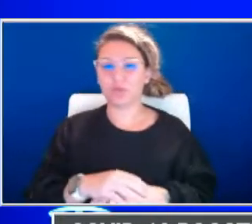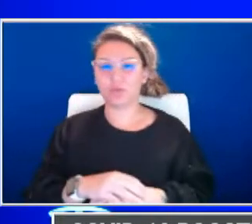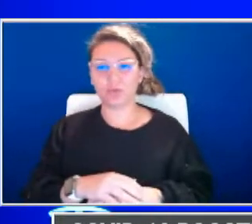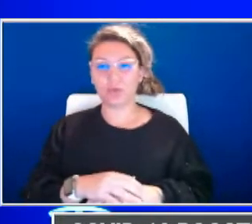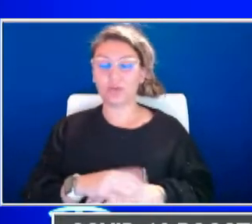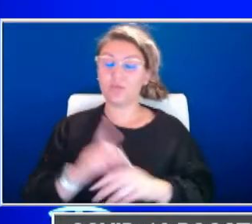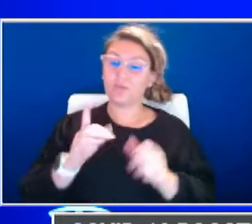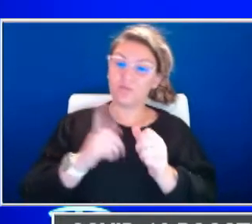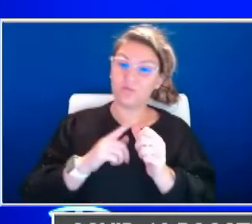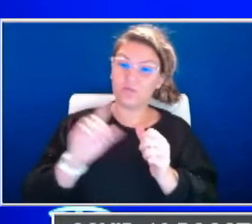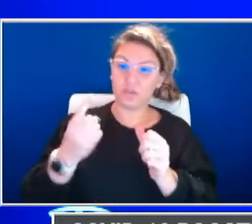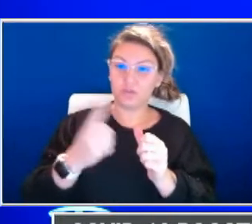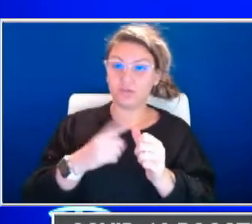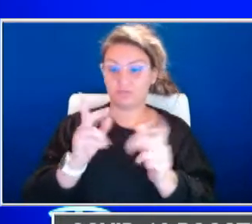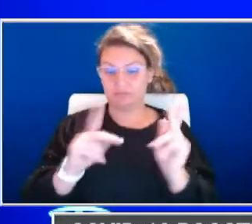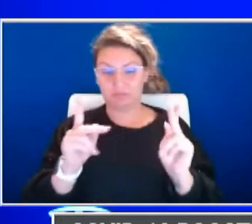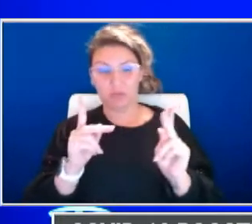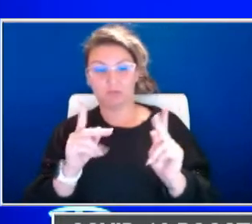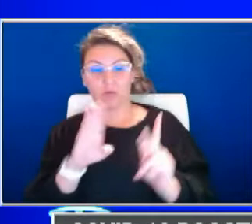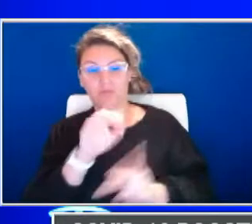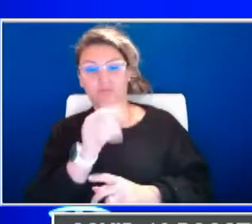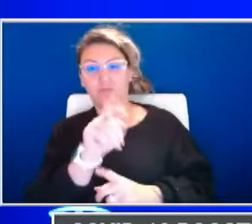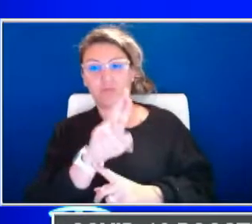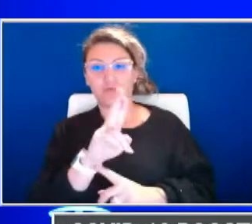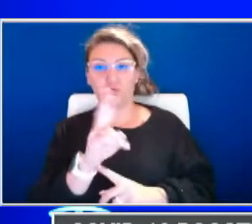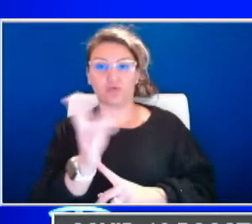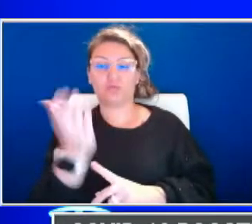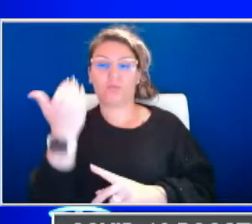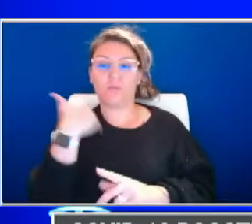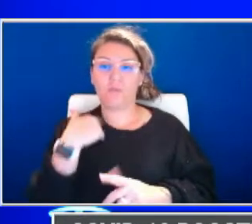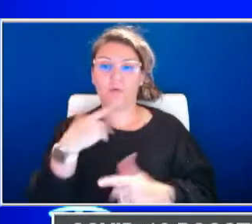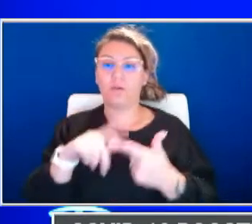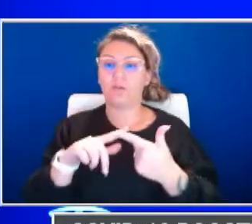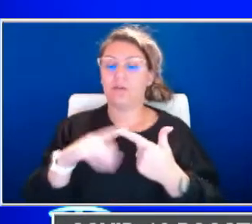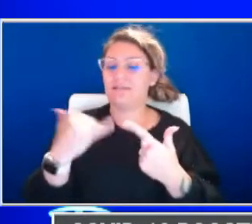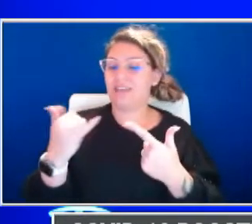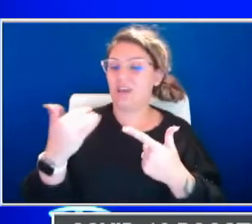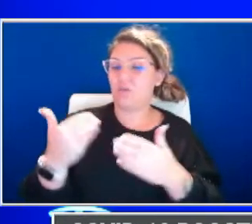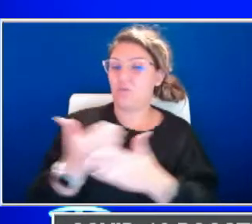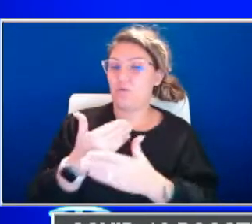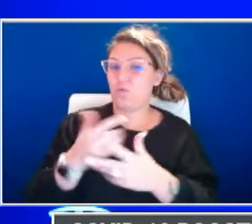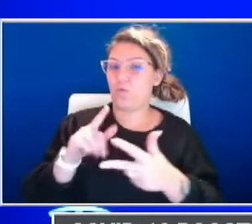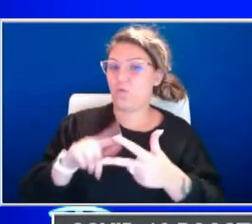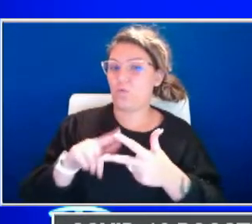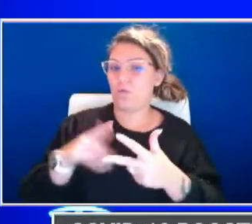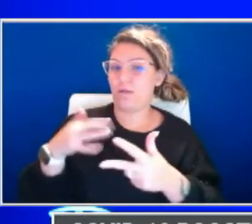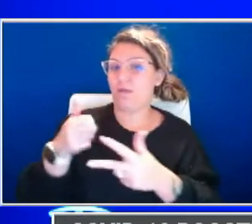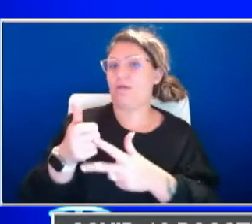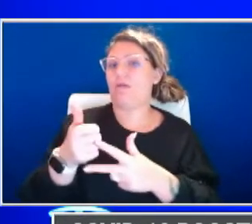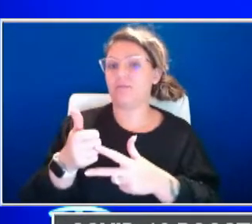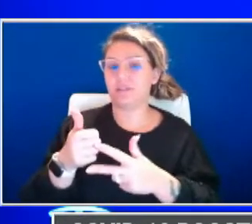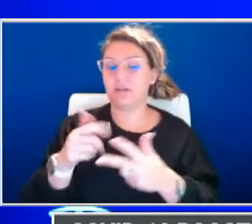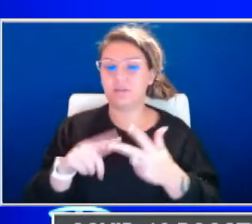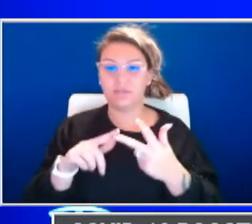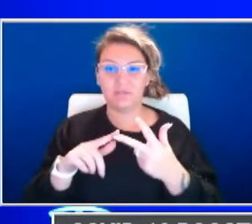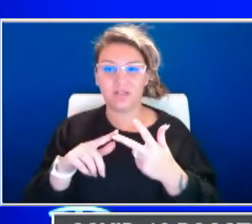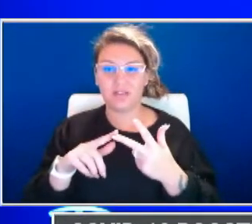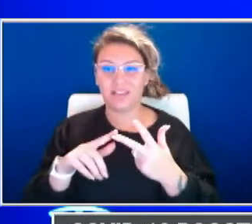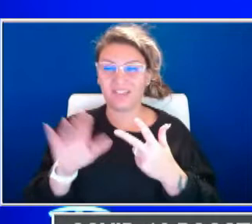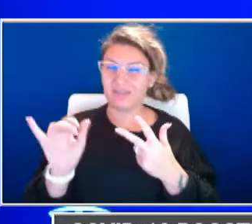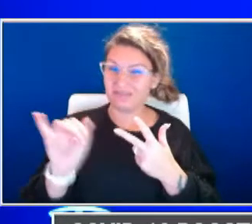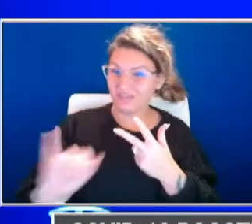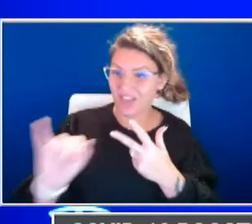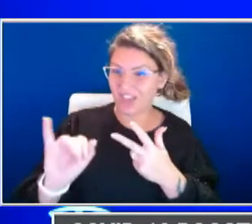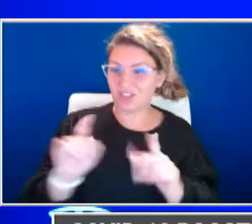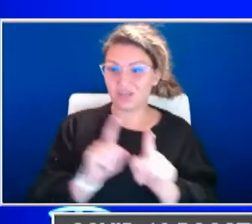been vaccinated, boosted before. Now they're getting this newest updated booster. In addition, there's been infection as well, so that